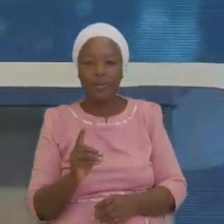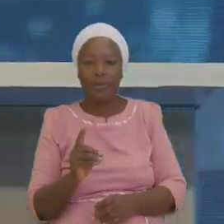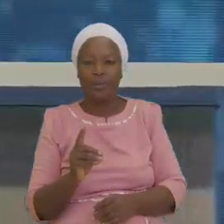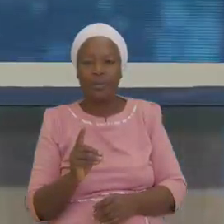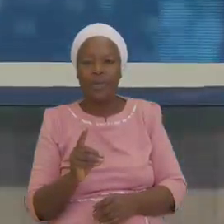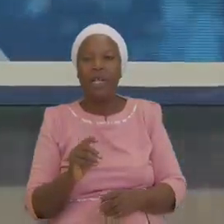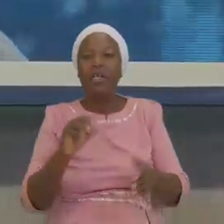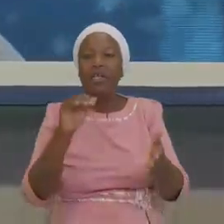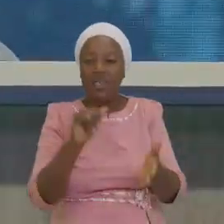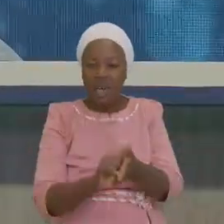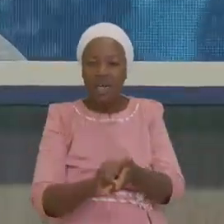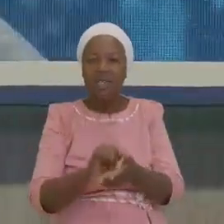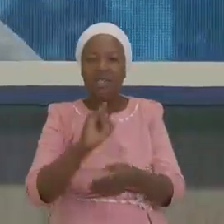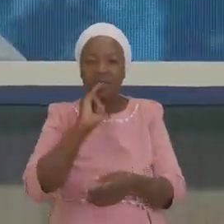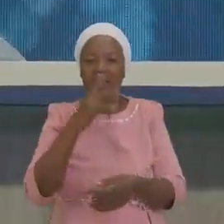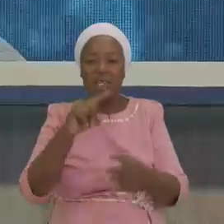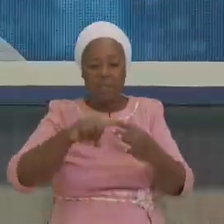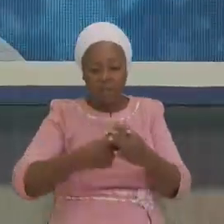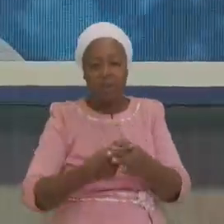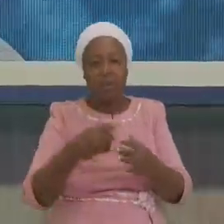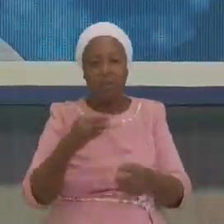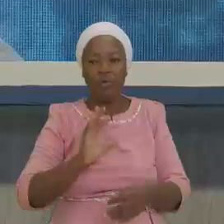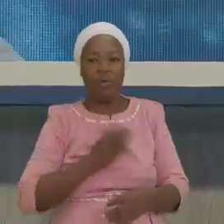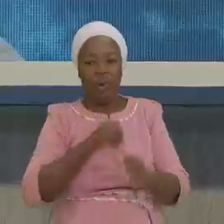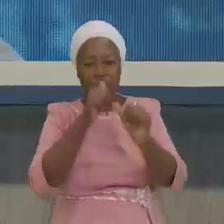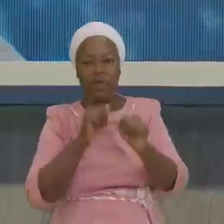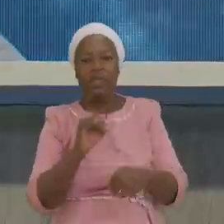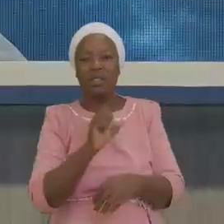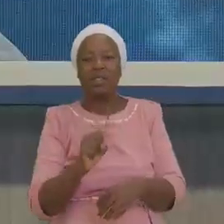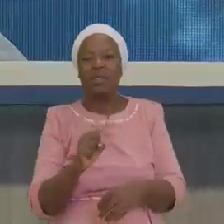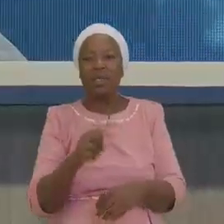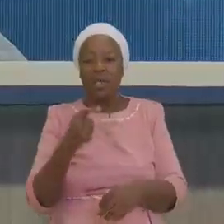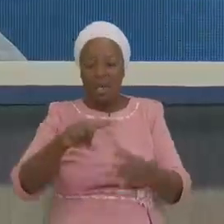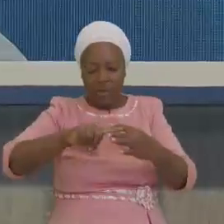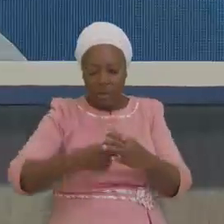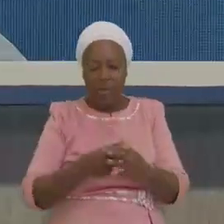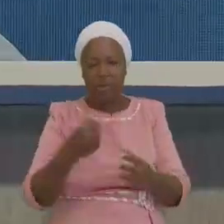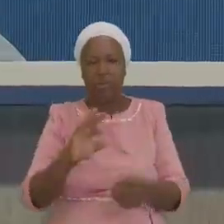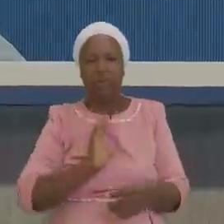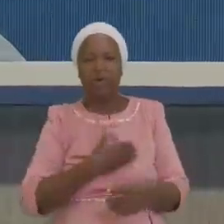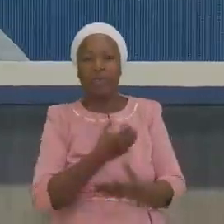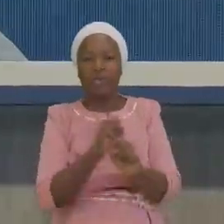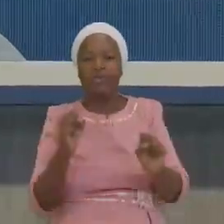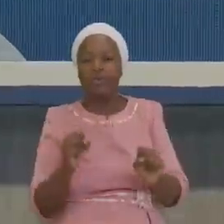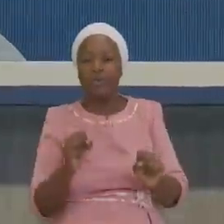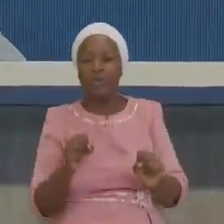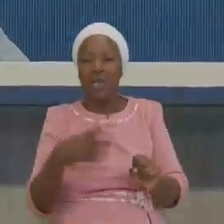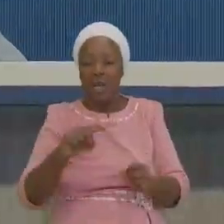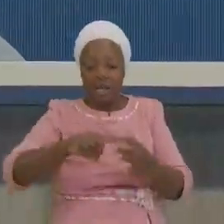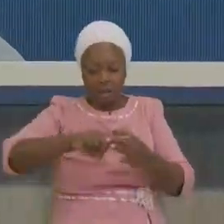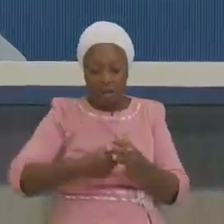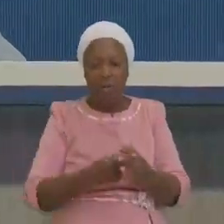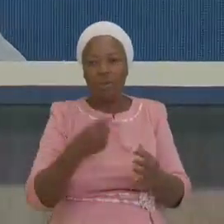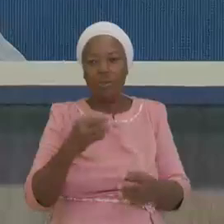That is the source of our blessing, the source of our salvation, the source of